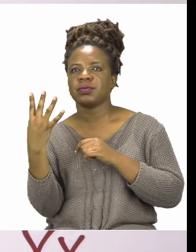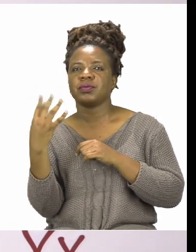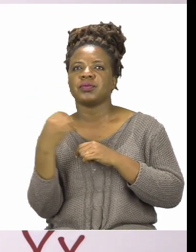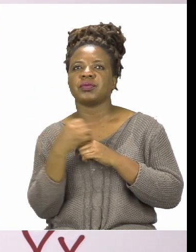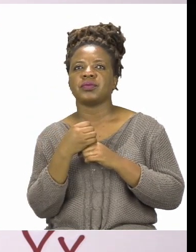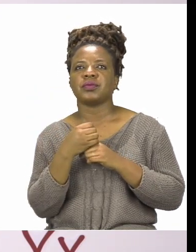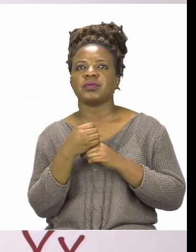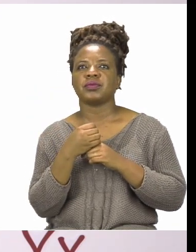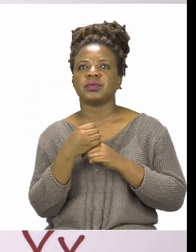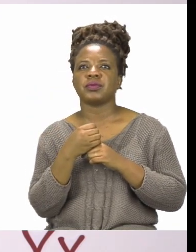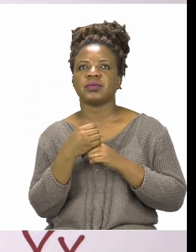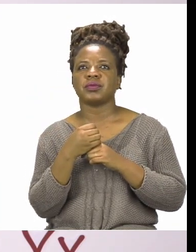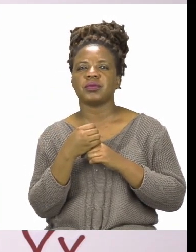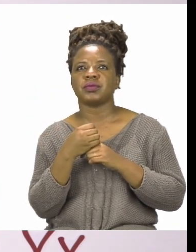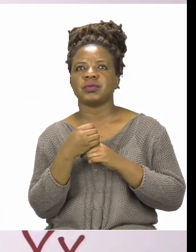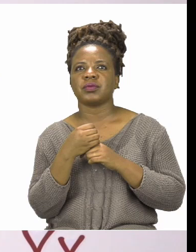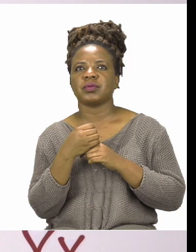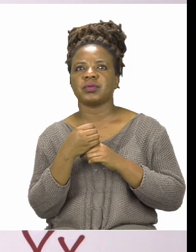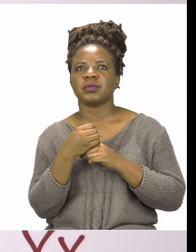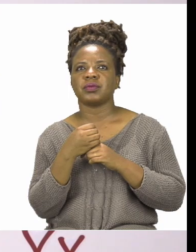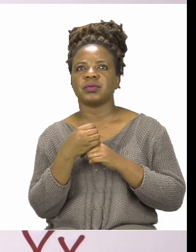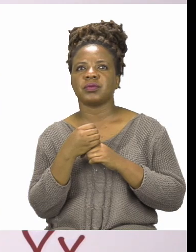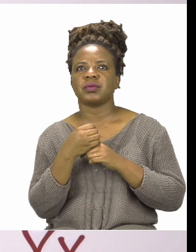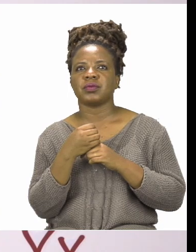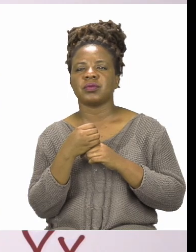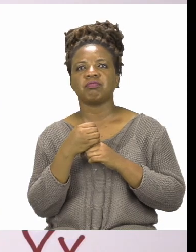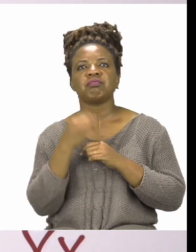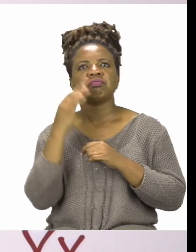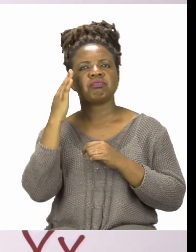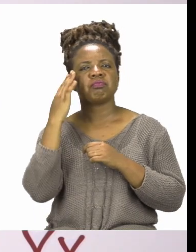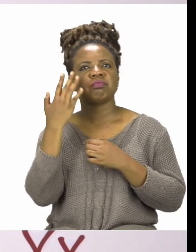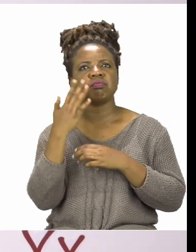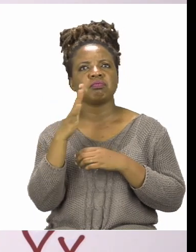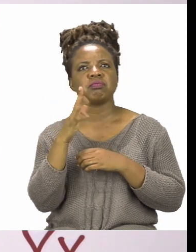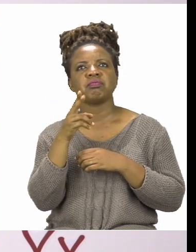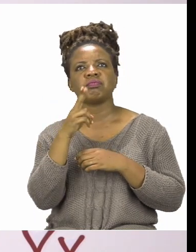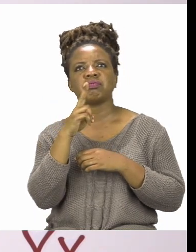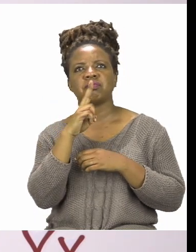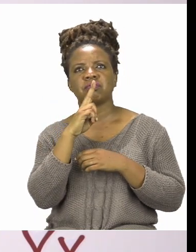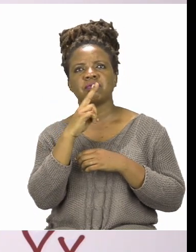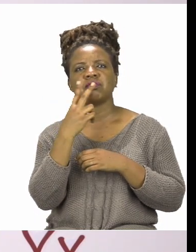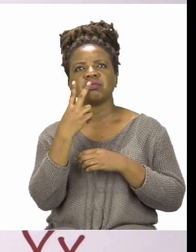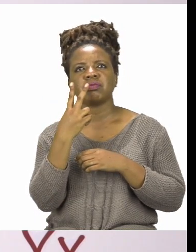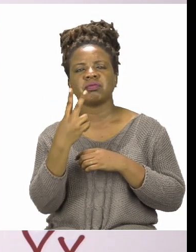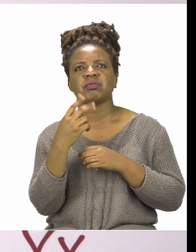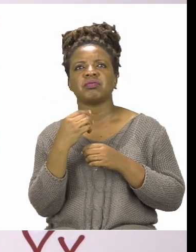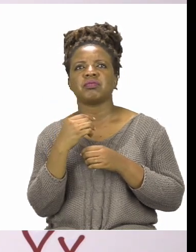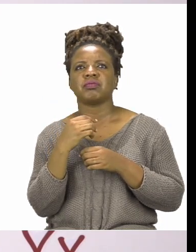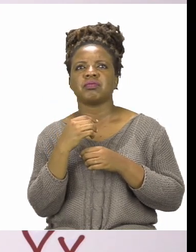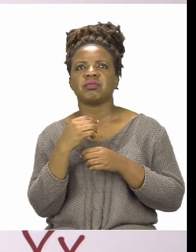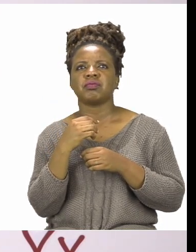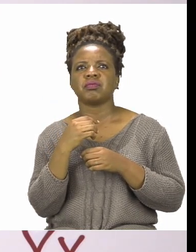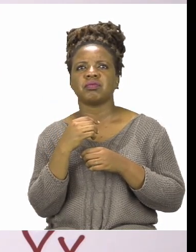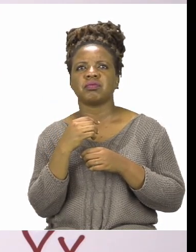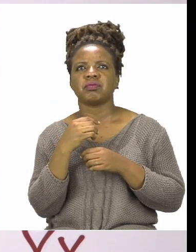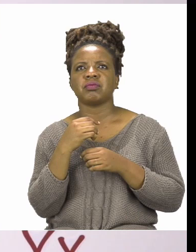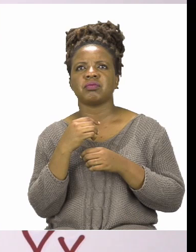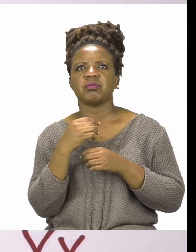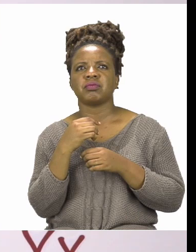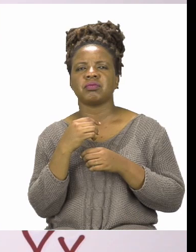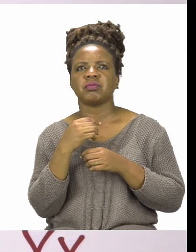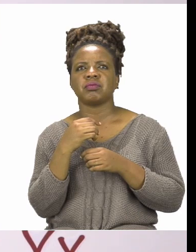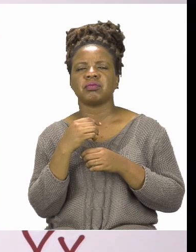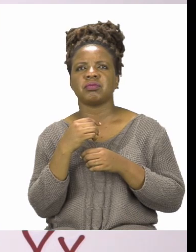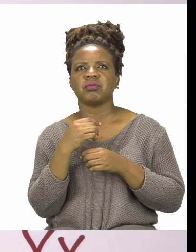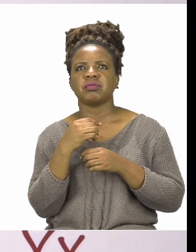you already know that the answer is 2 because we are dealing with the 2 times